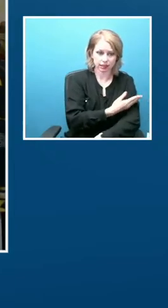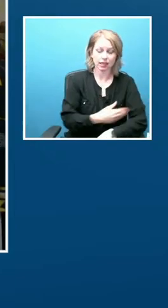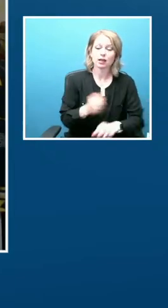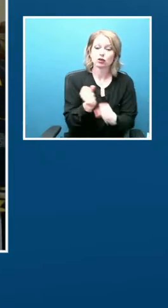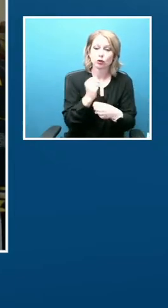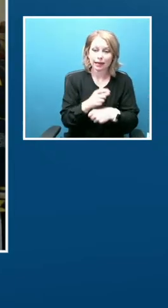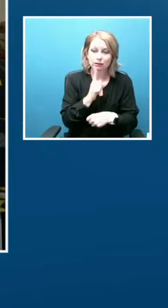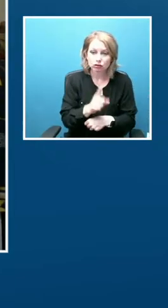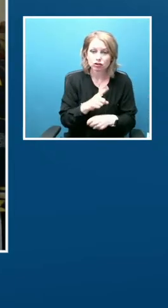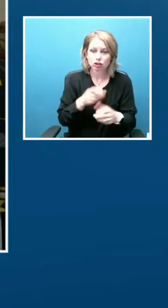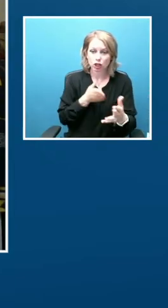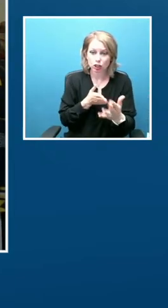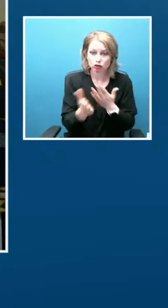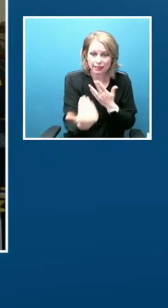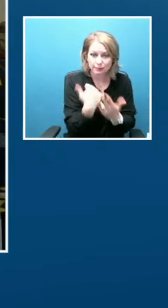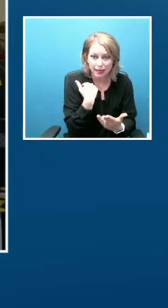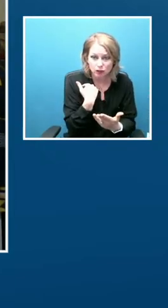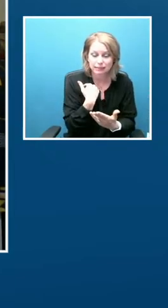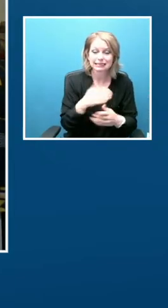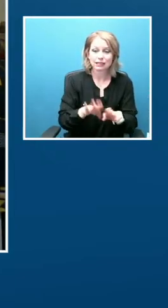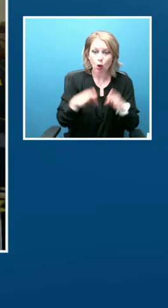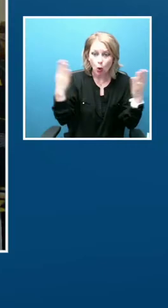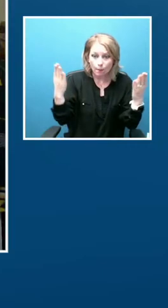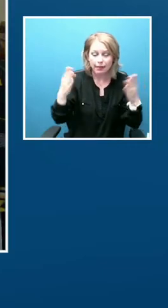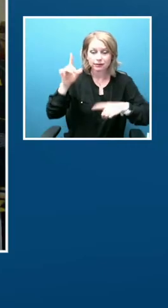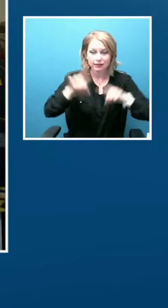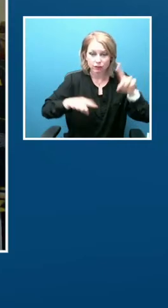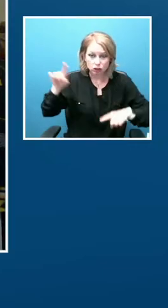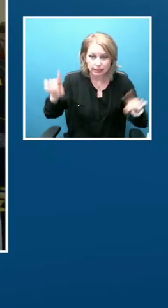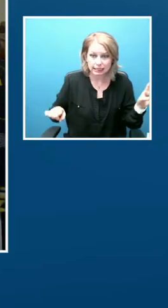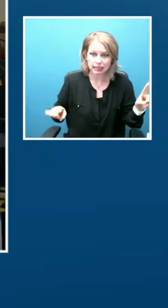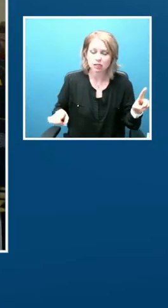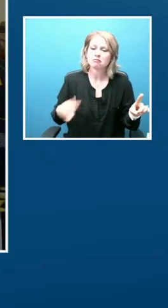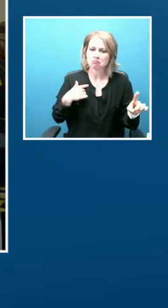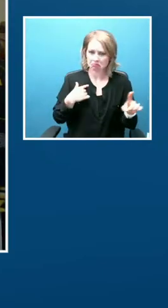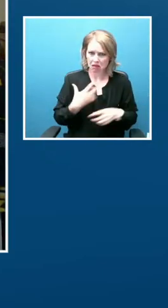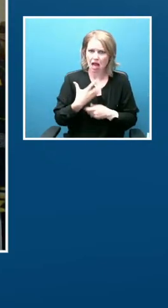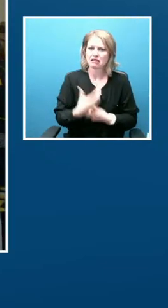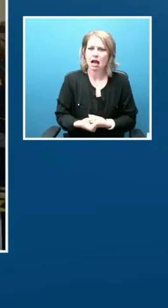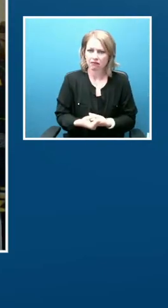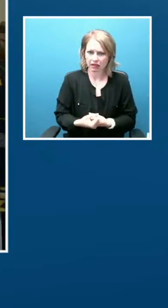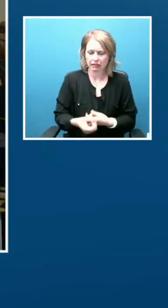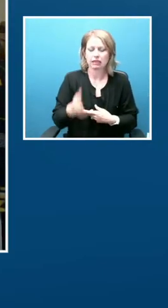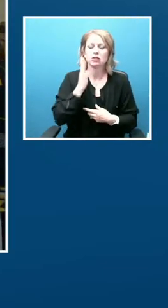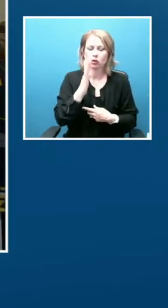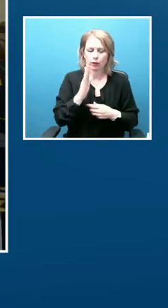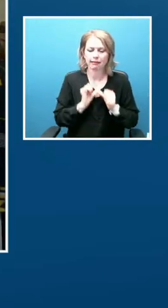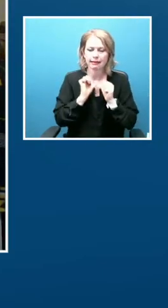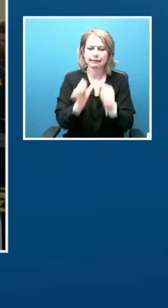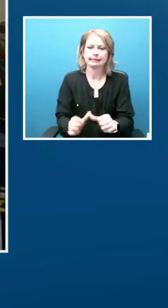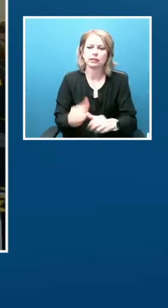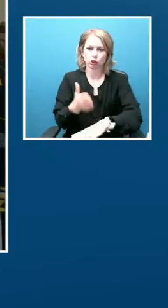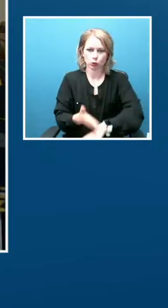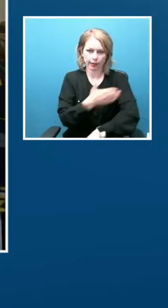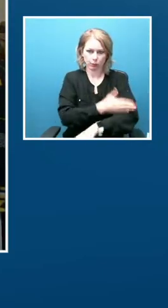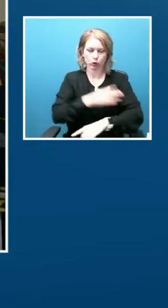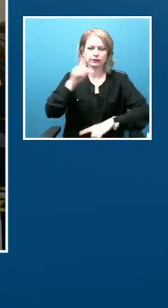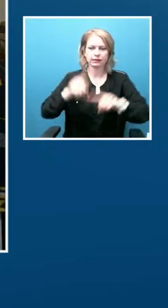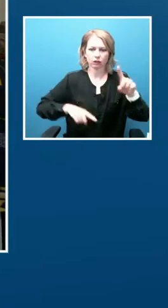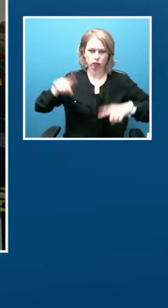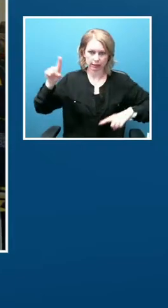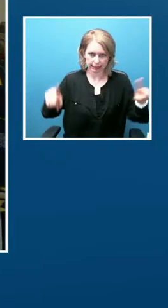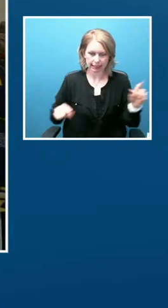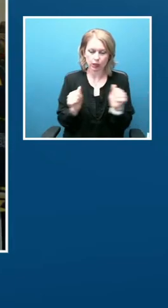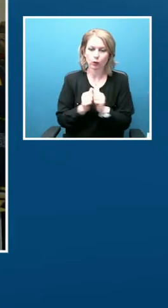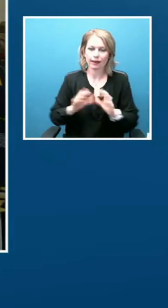transparency, openness, and diversity. And I am confident that we will only continue to improve our diversity as our party's new plan